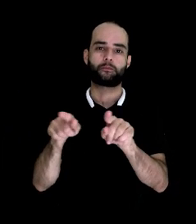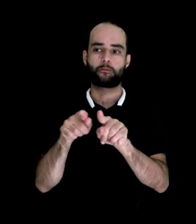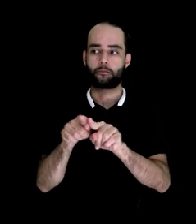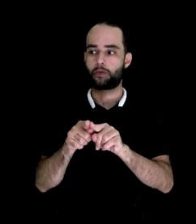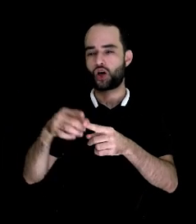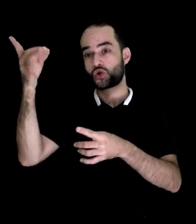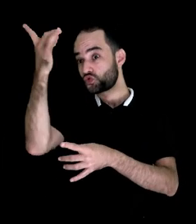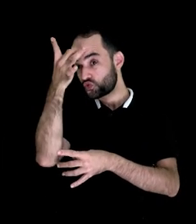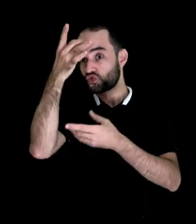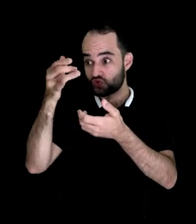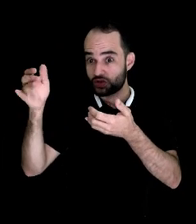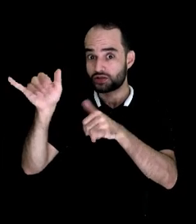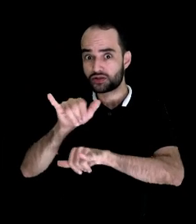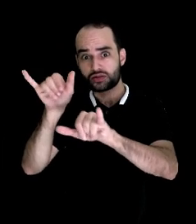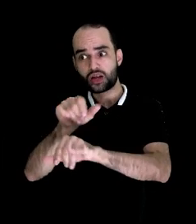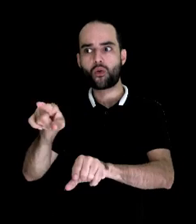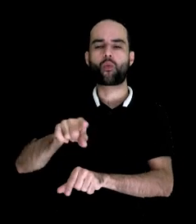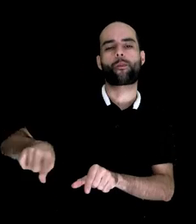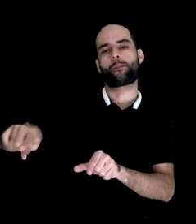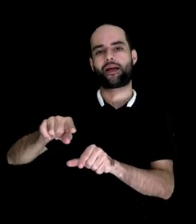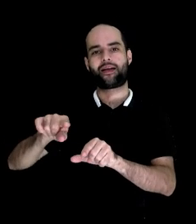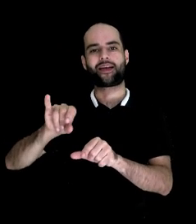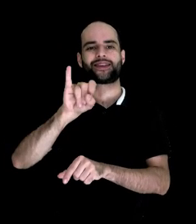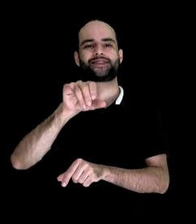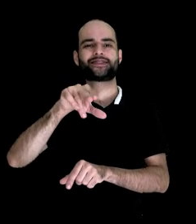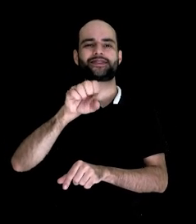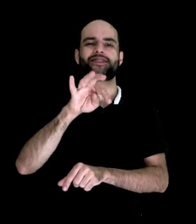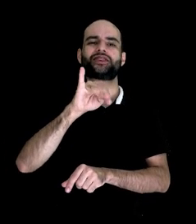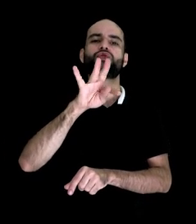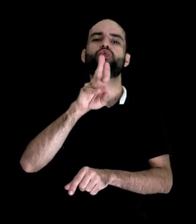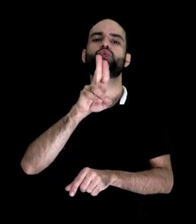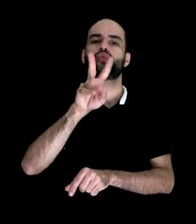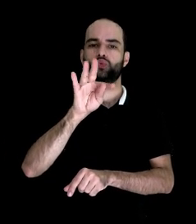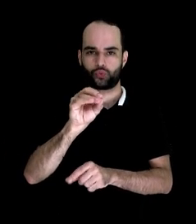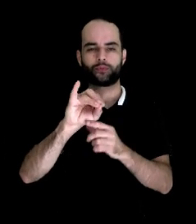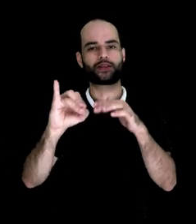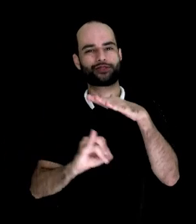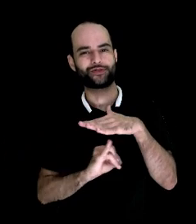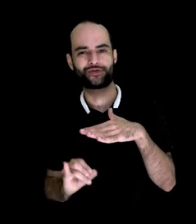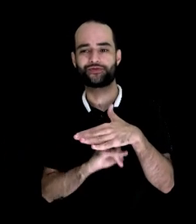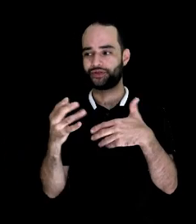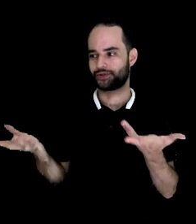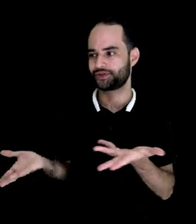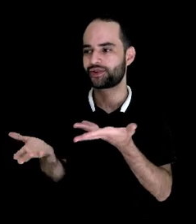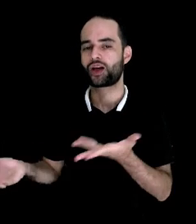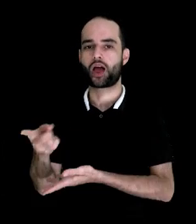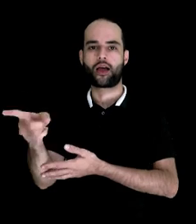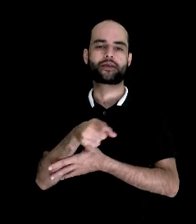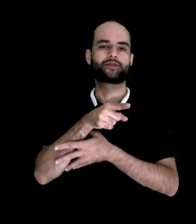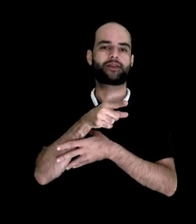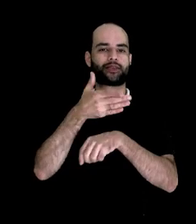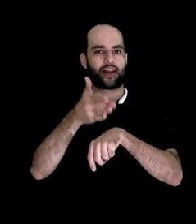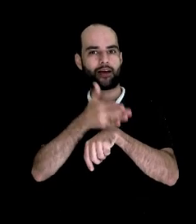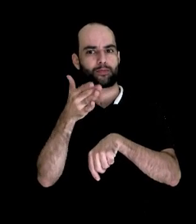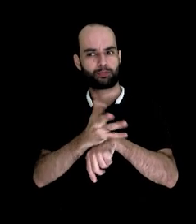in central black ink, is written, "An advocacy and awareness program for officers resulted in the Industrial